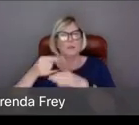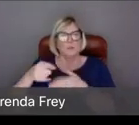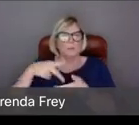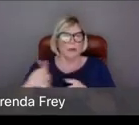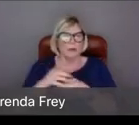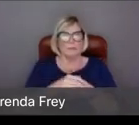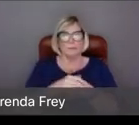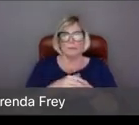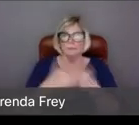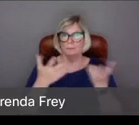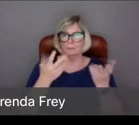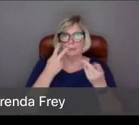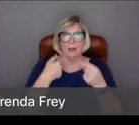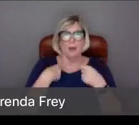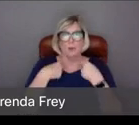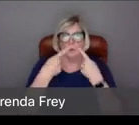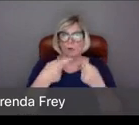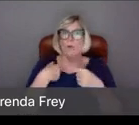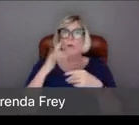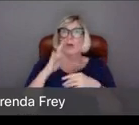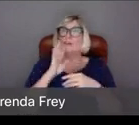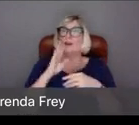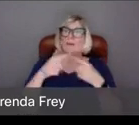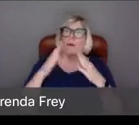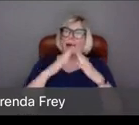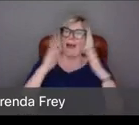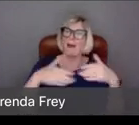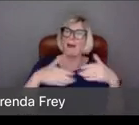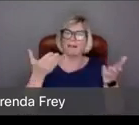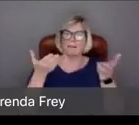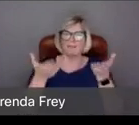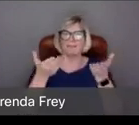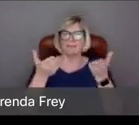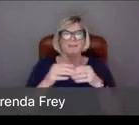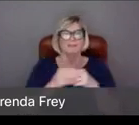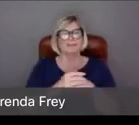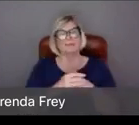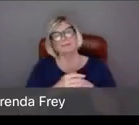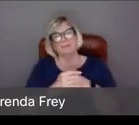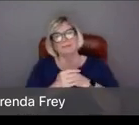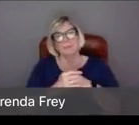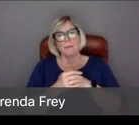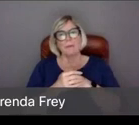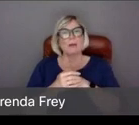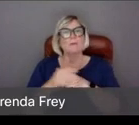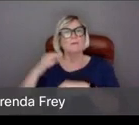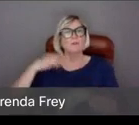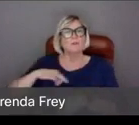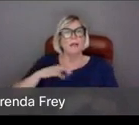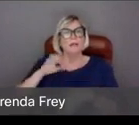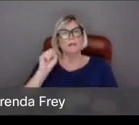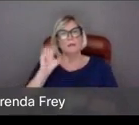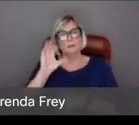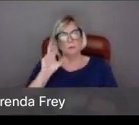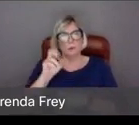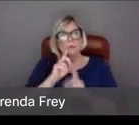See, I told you we were going to talk about housing. Look at that. We've got some more on housing. So the credit score is really